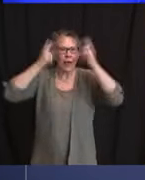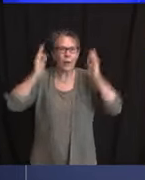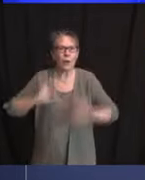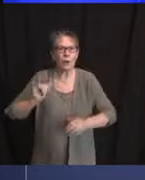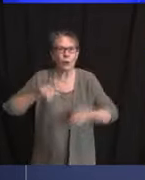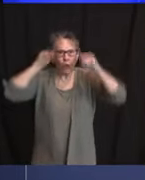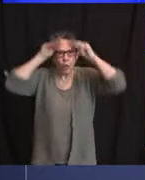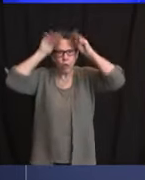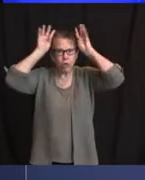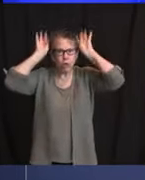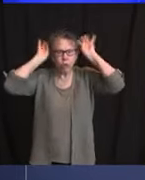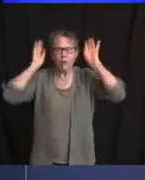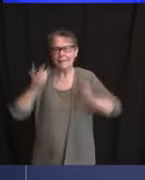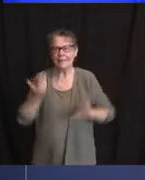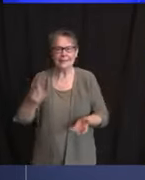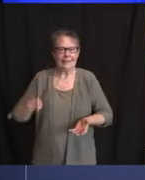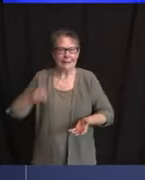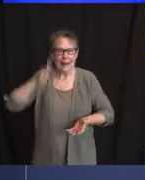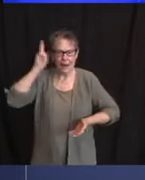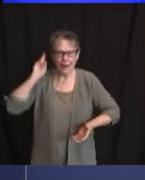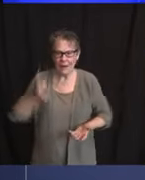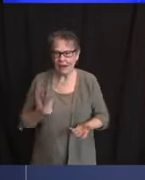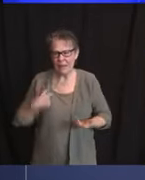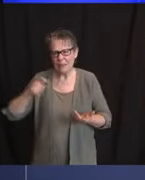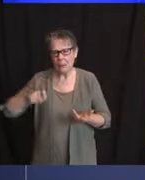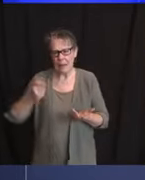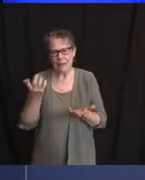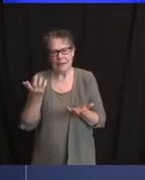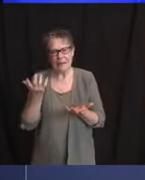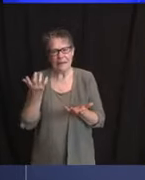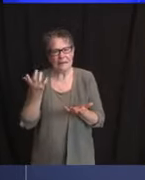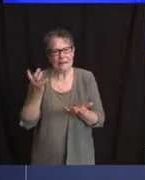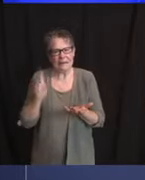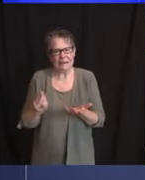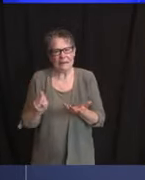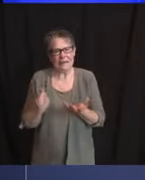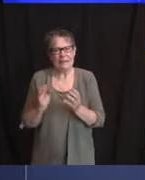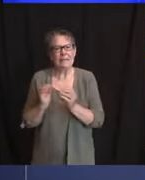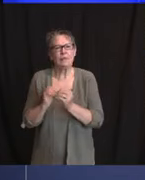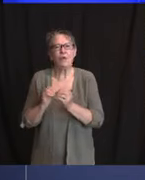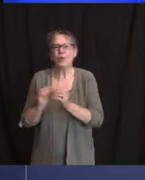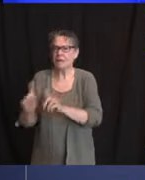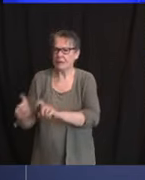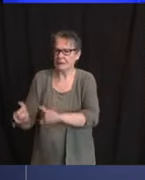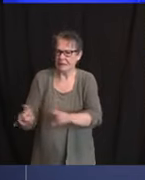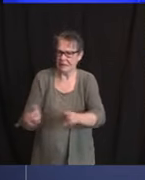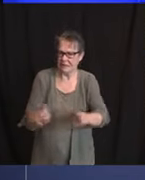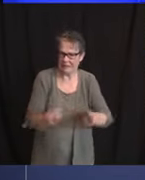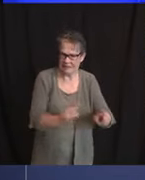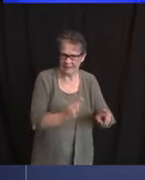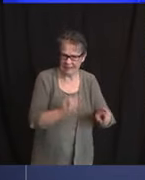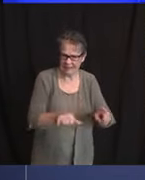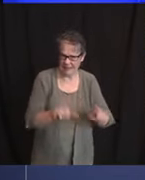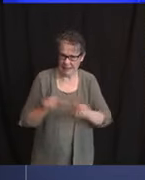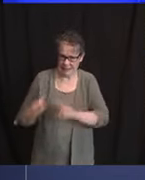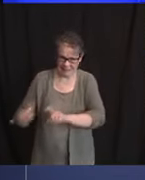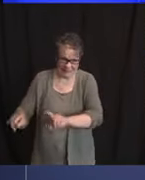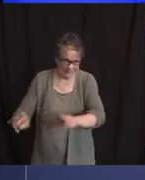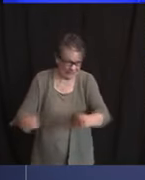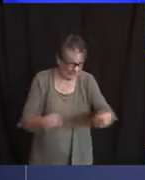who needs a test can get a test, something promised by the administration, but not yet, the